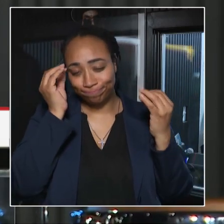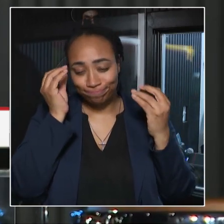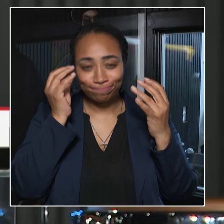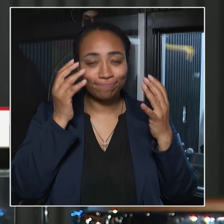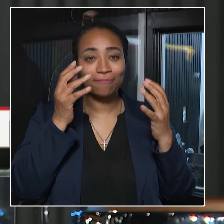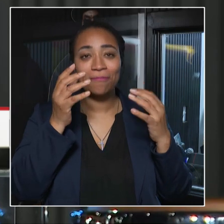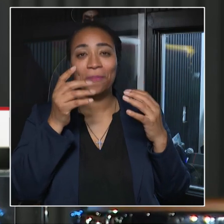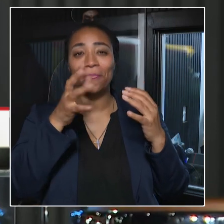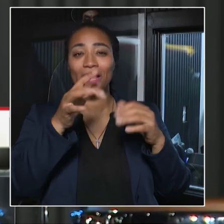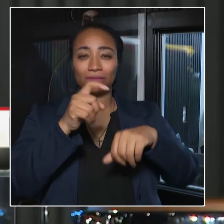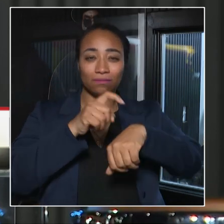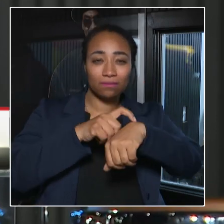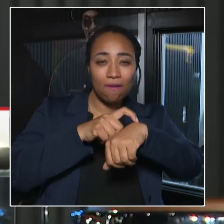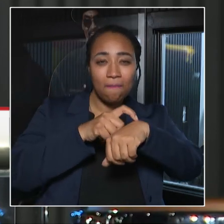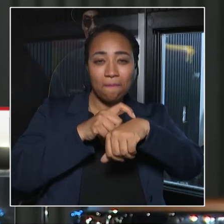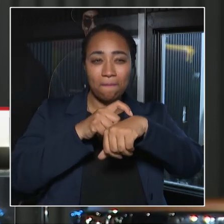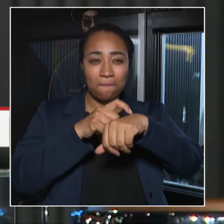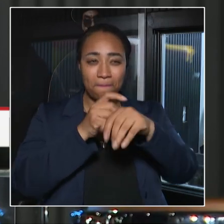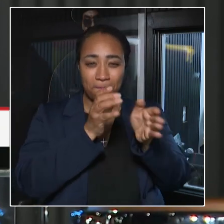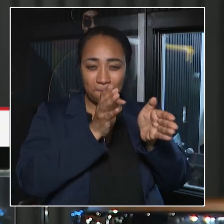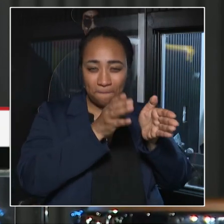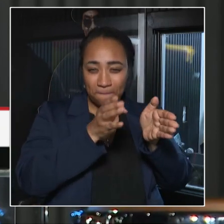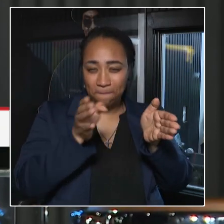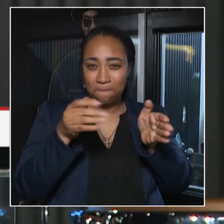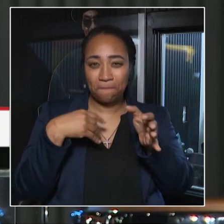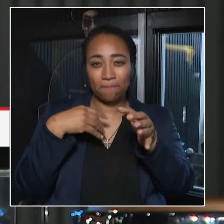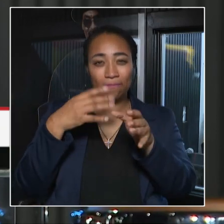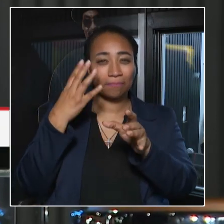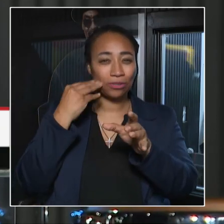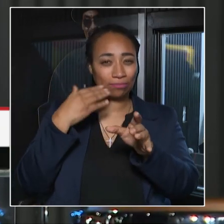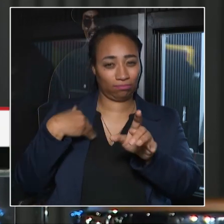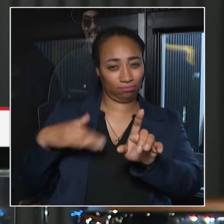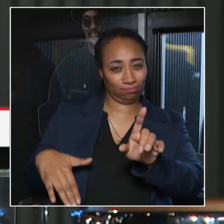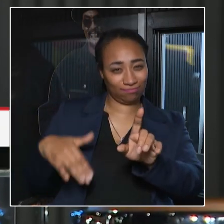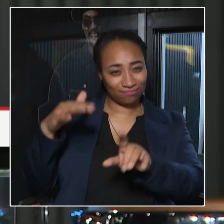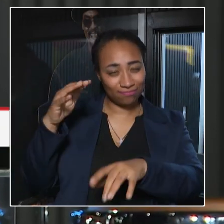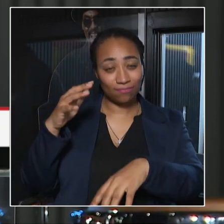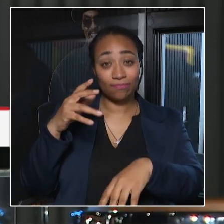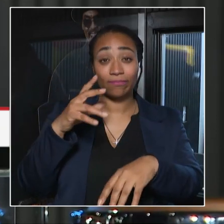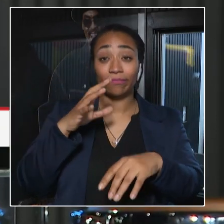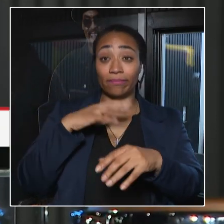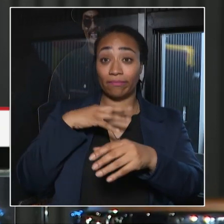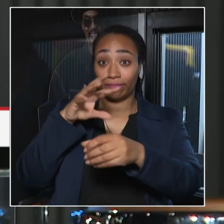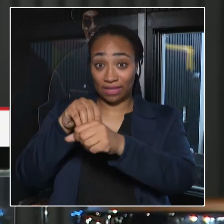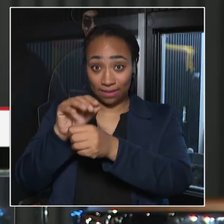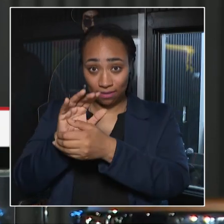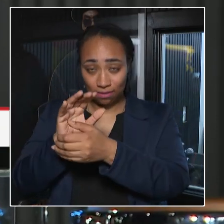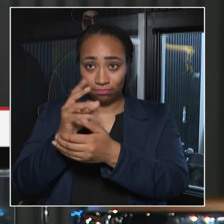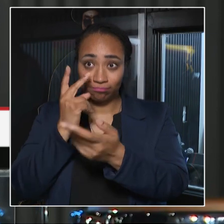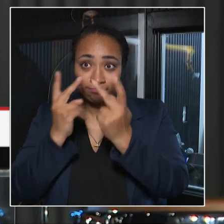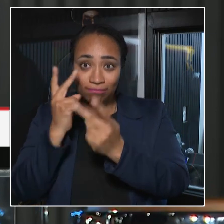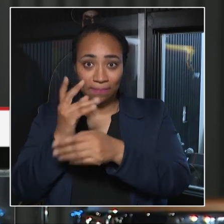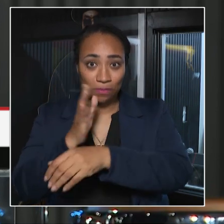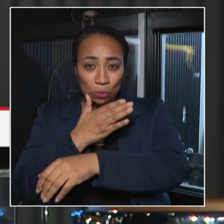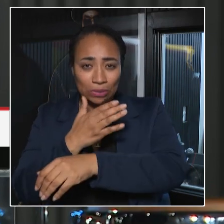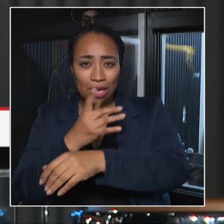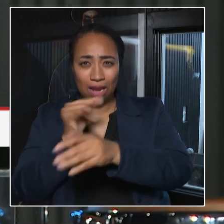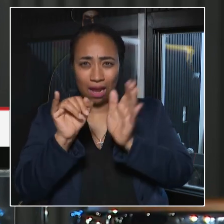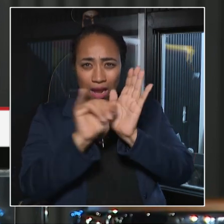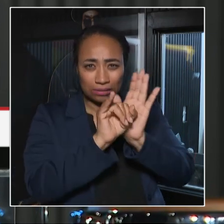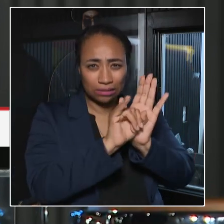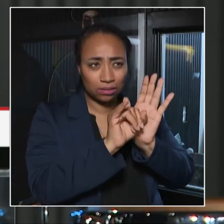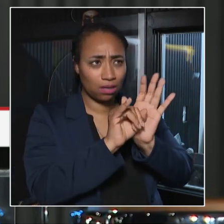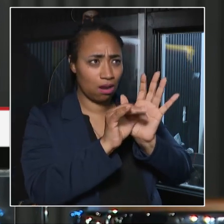room at a time when it's not just our music, but our whole identities are being criminalized. We're